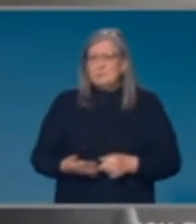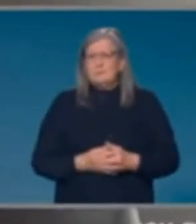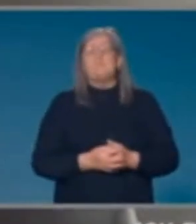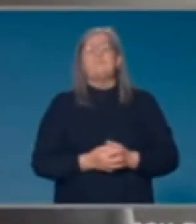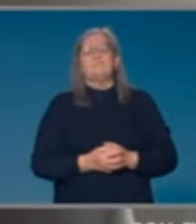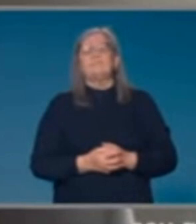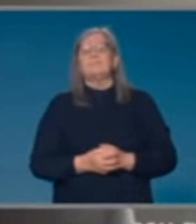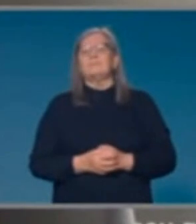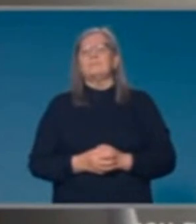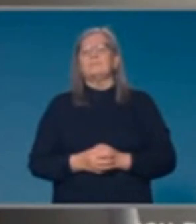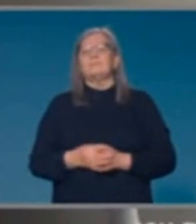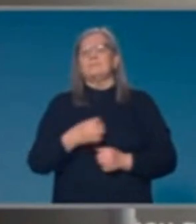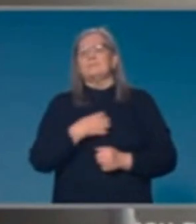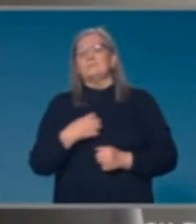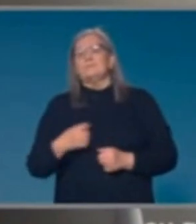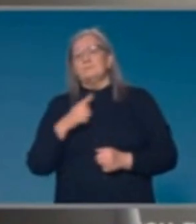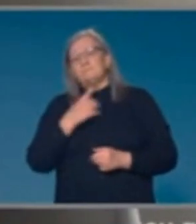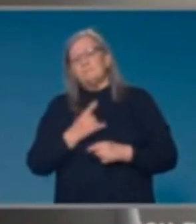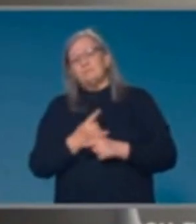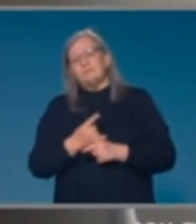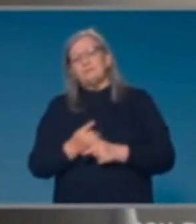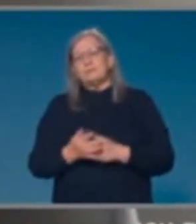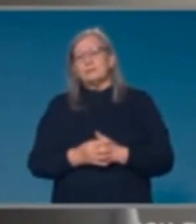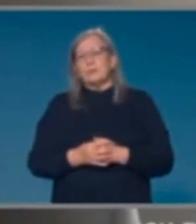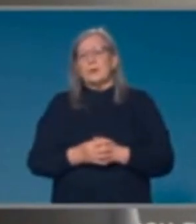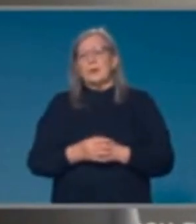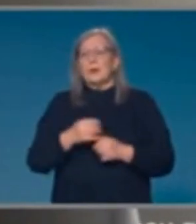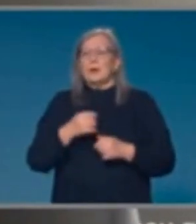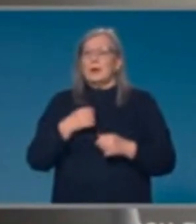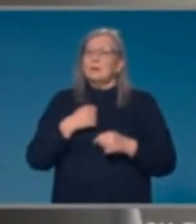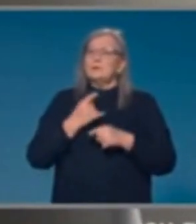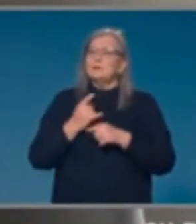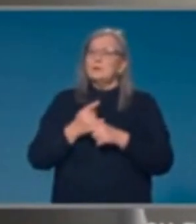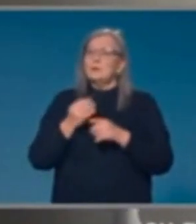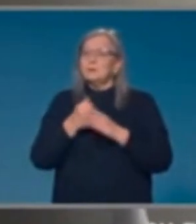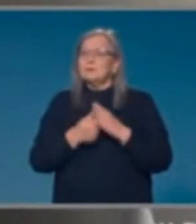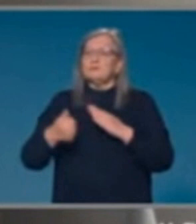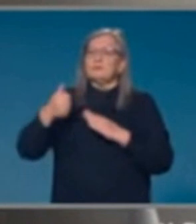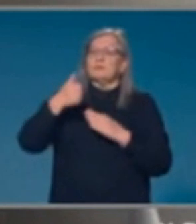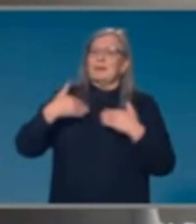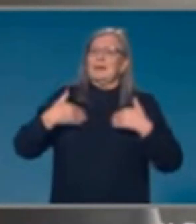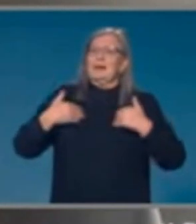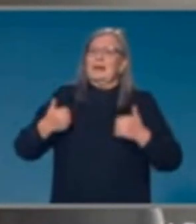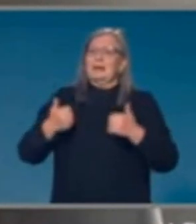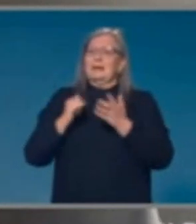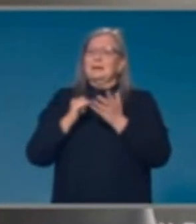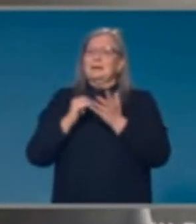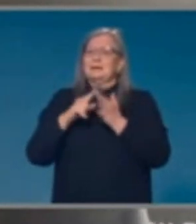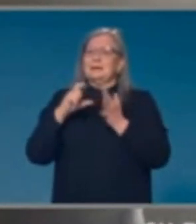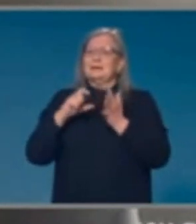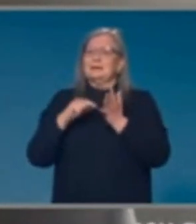spoke with Secretary Bexera, the US Health Secretary, so their Health Minister equivalent, on